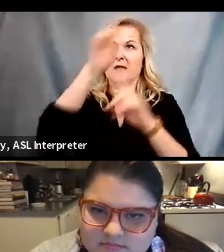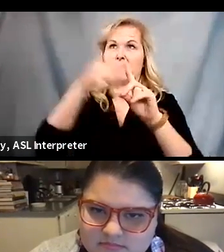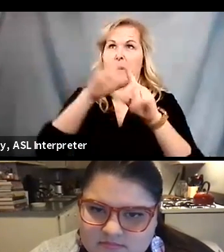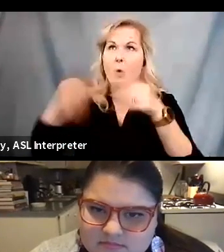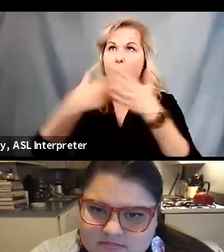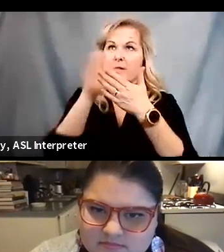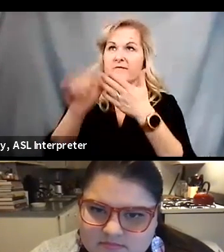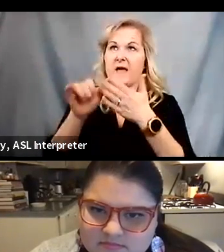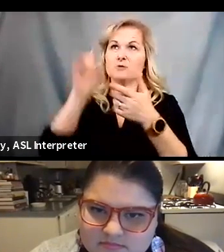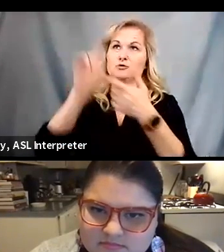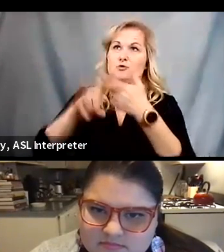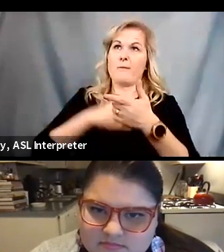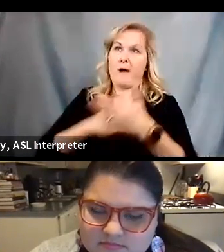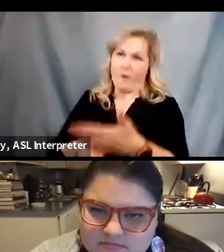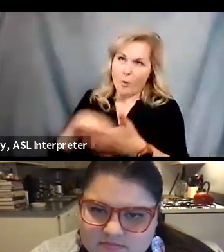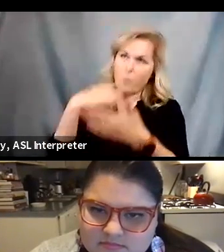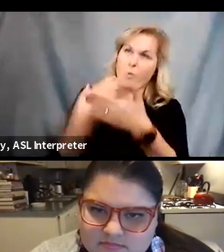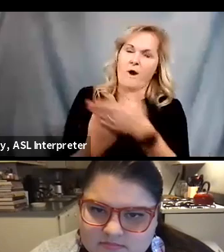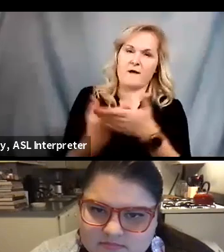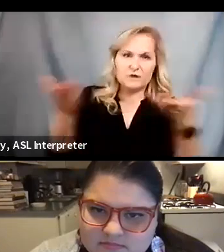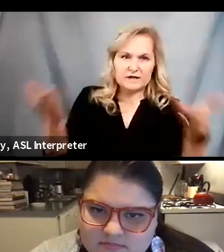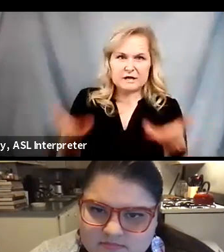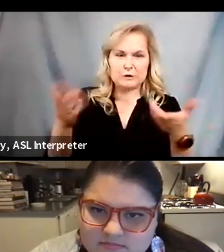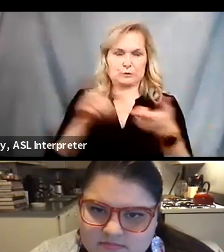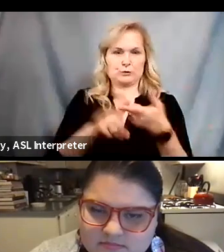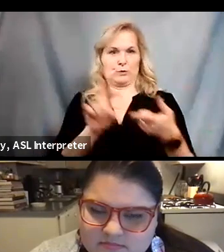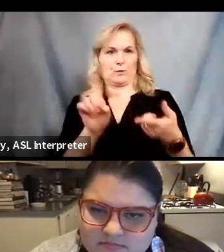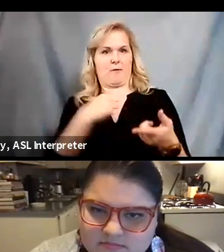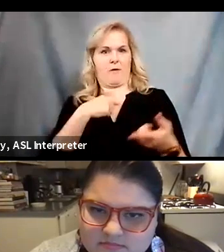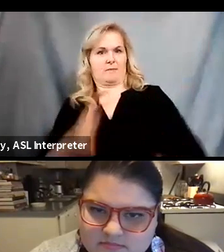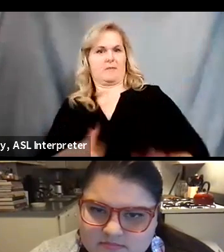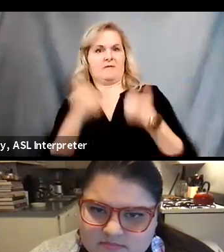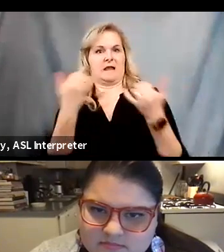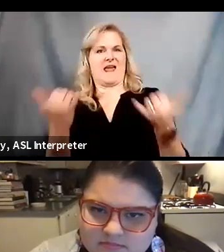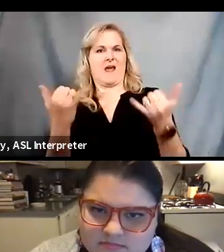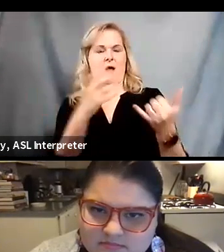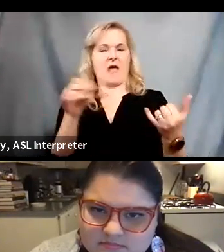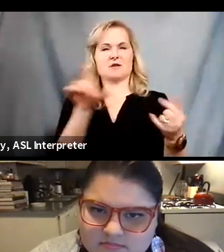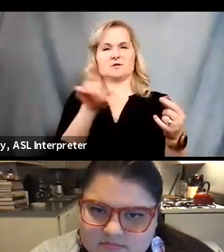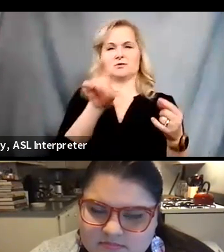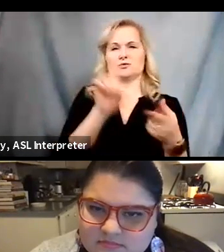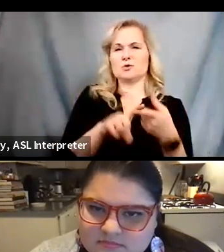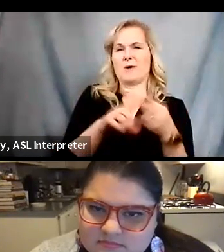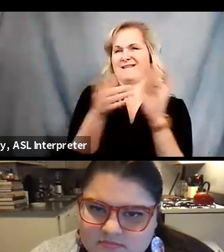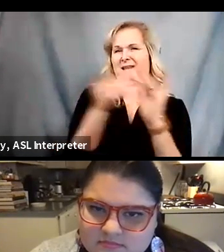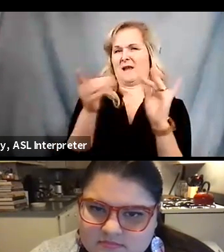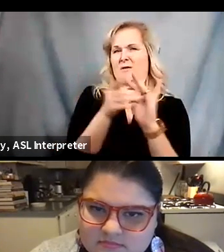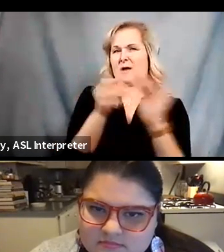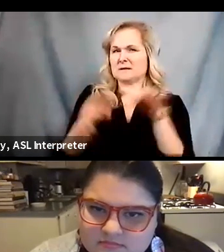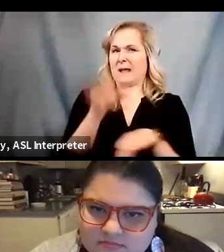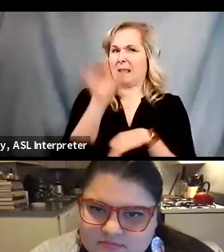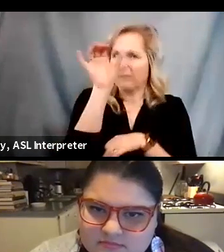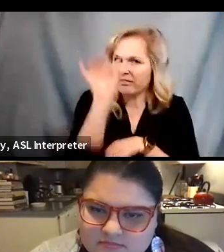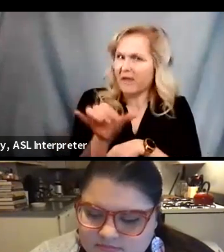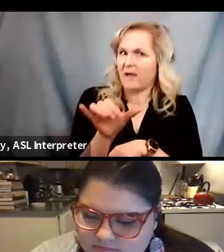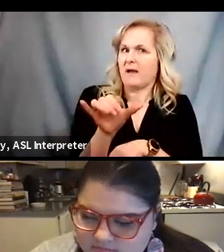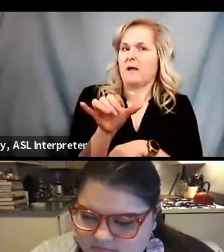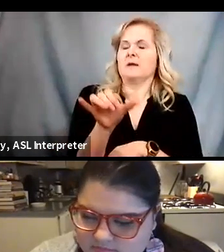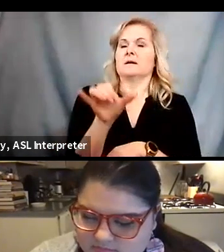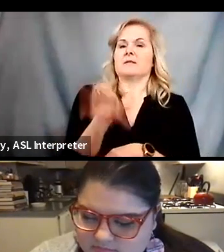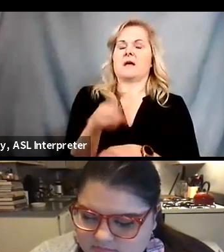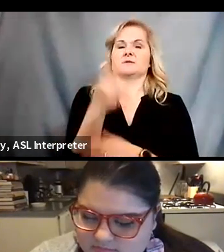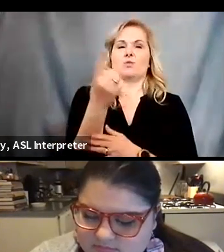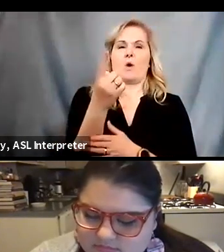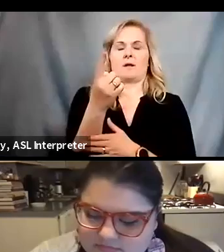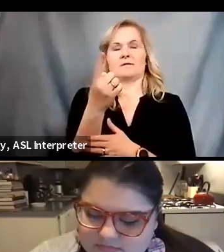arrival to here, to where I am right now, and to narrate that as one of the